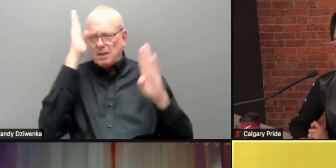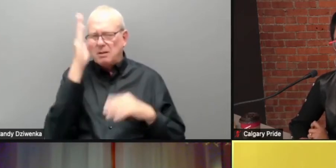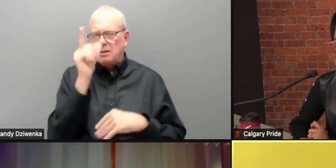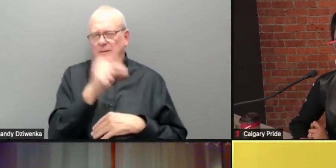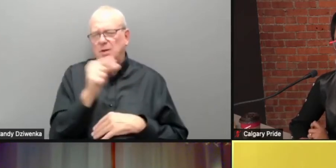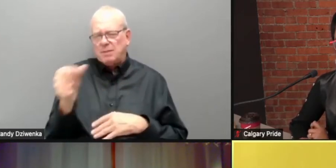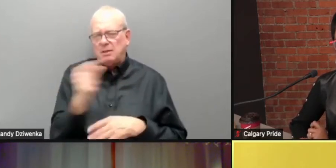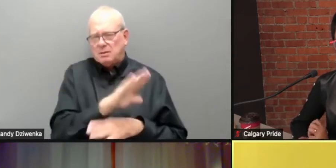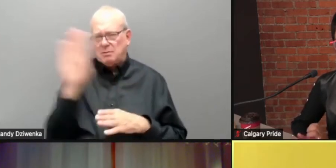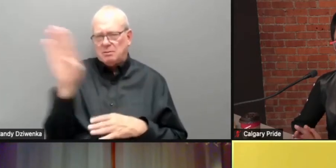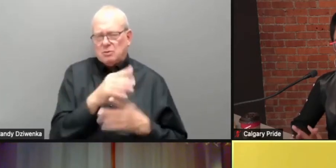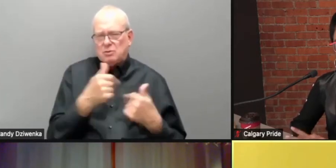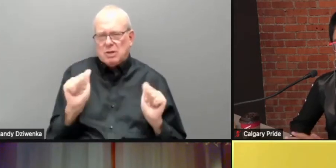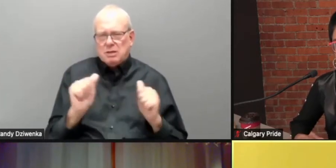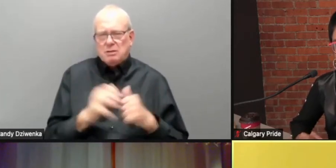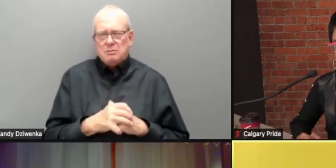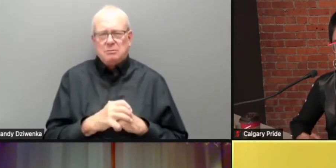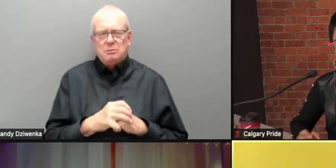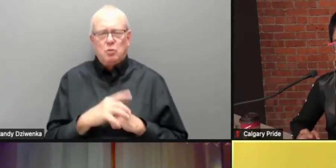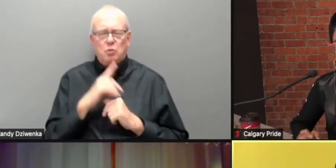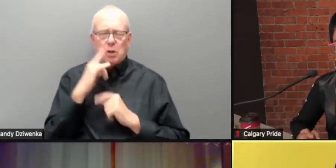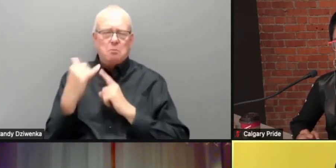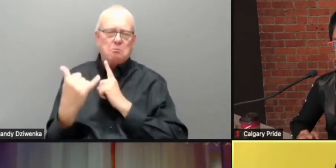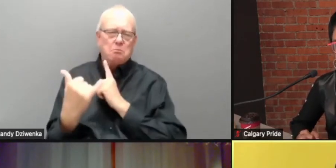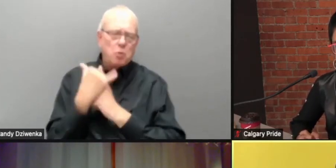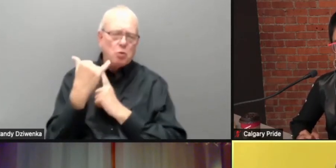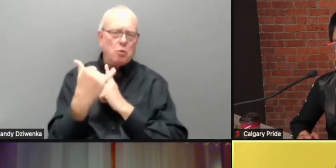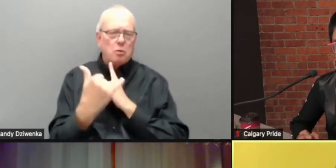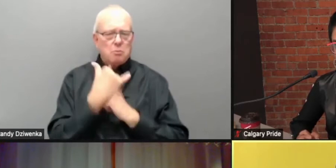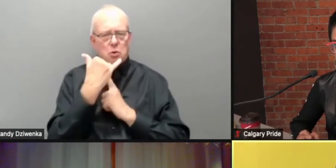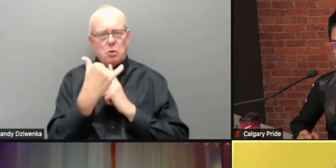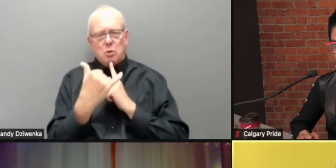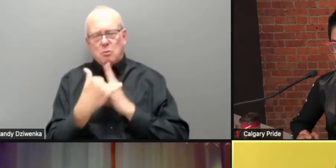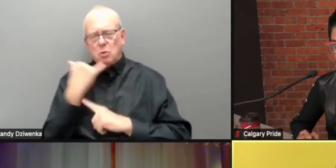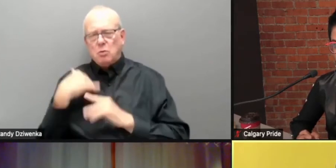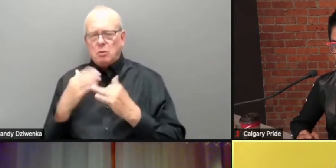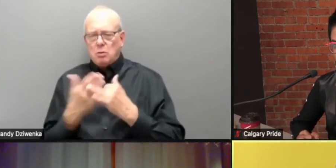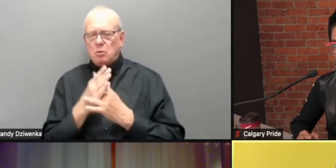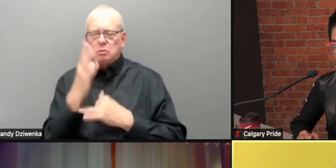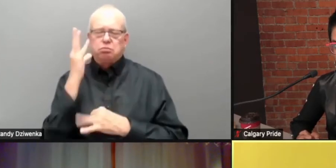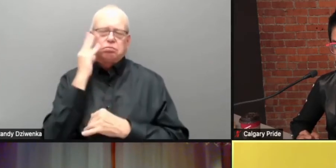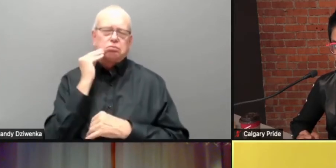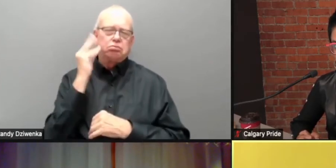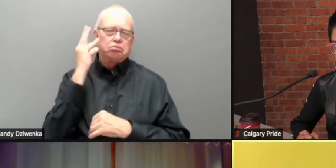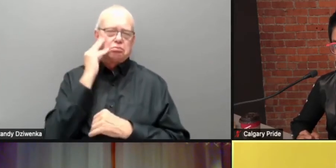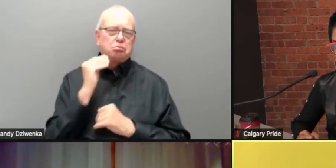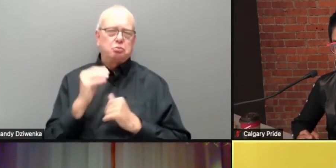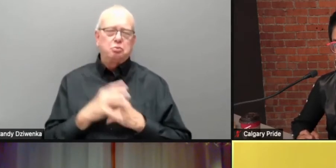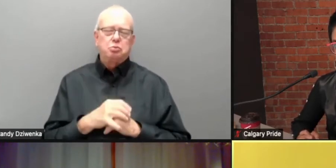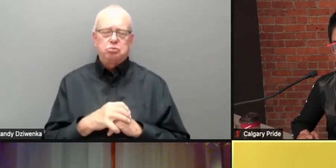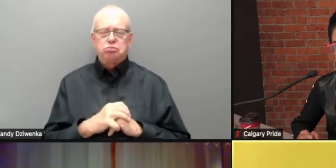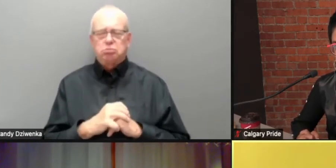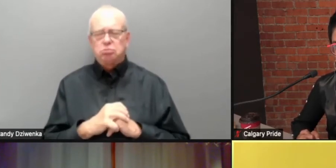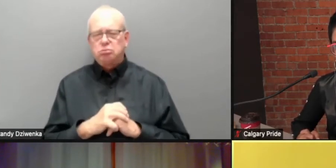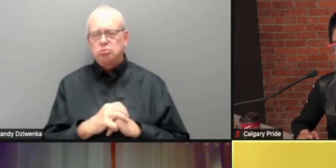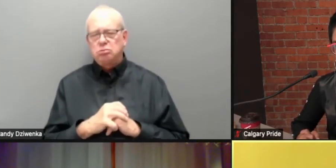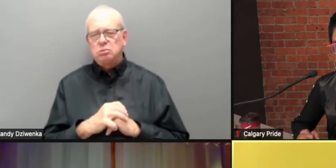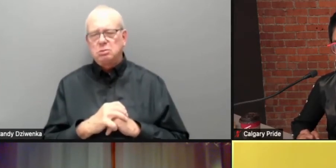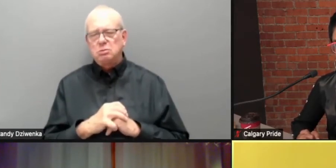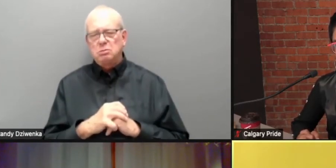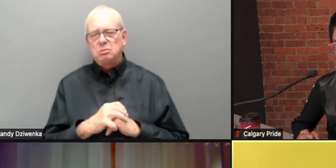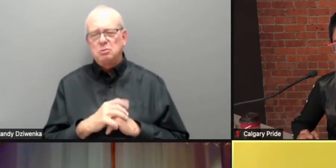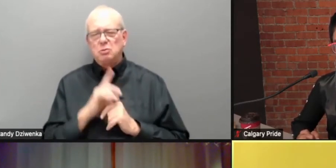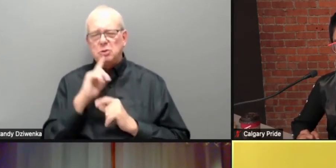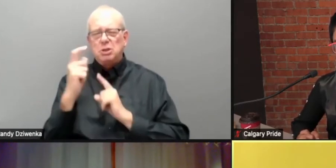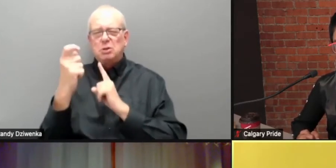being bullied, and I was day in day out being tortured for no fault of mine, which led